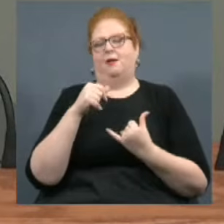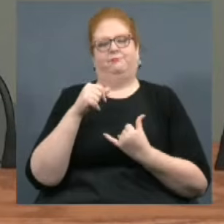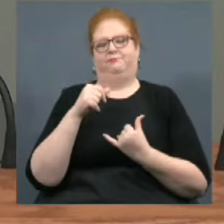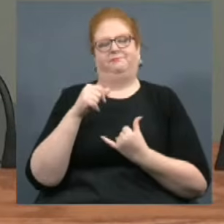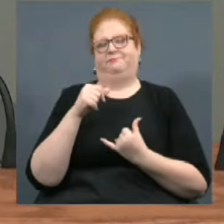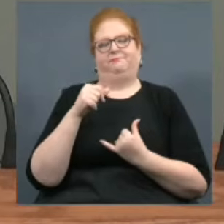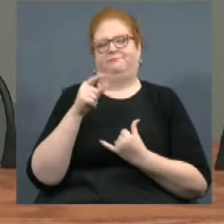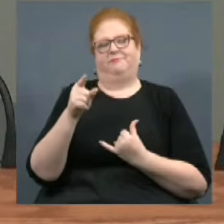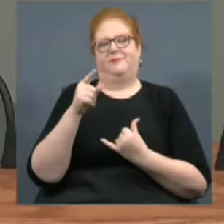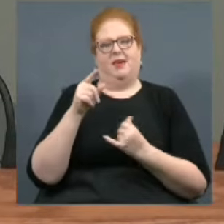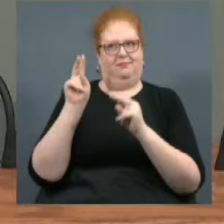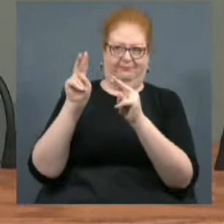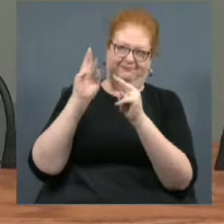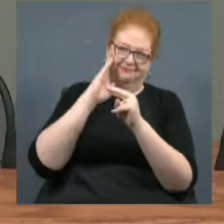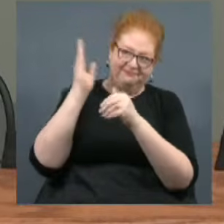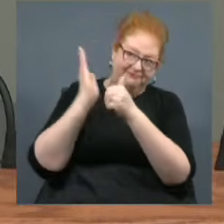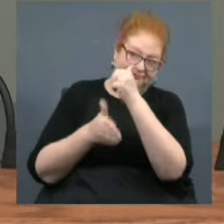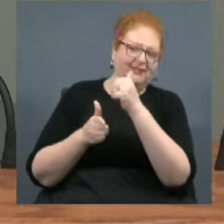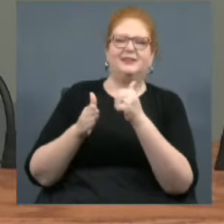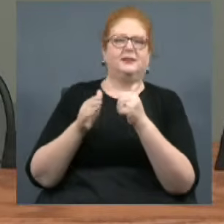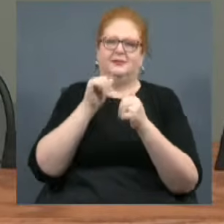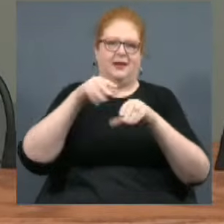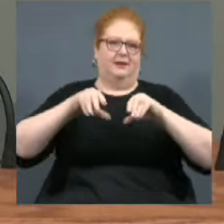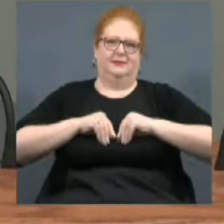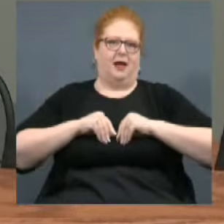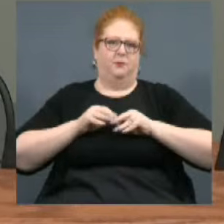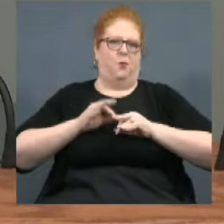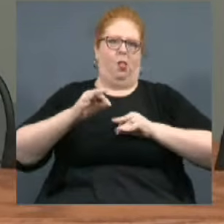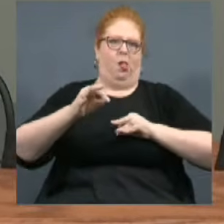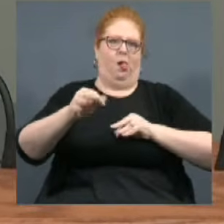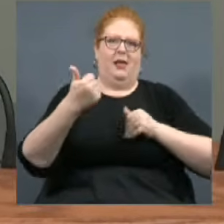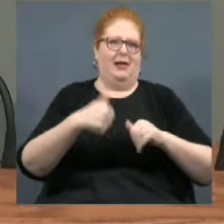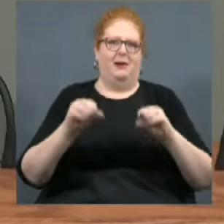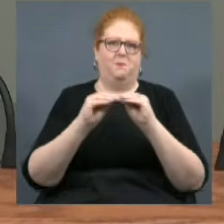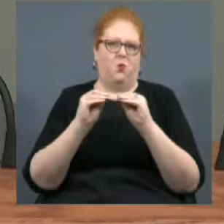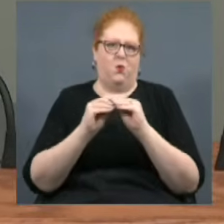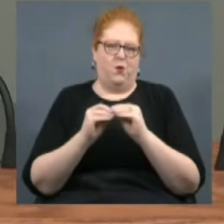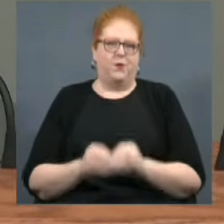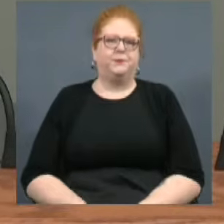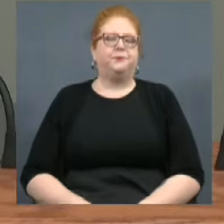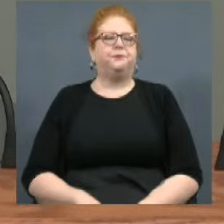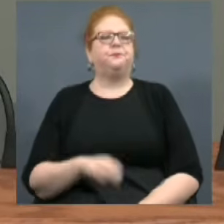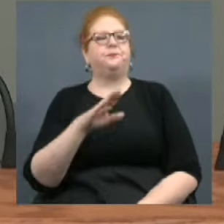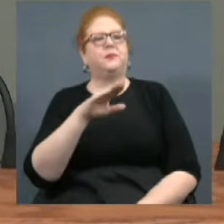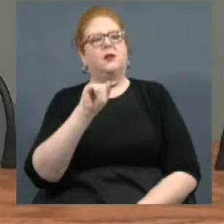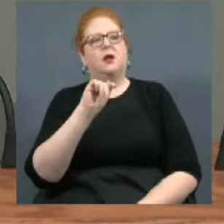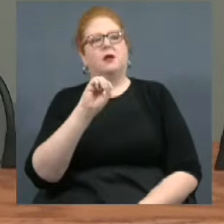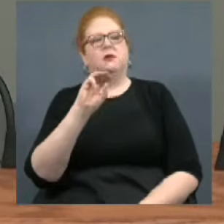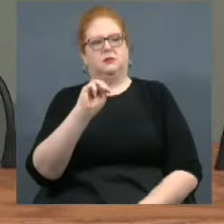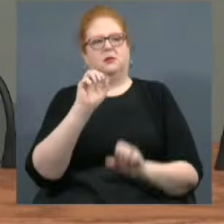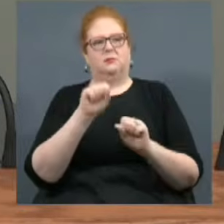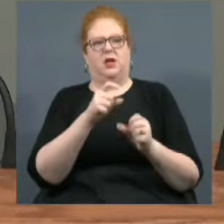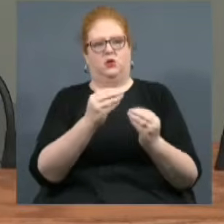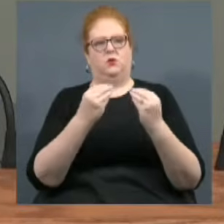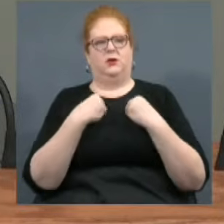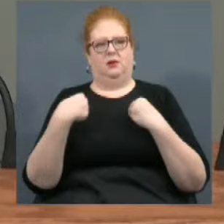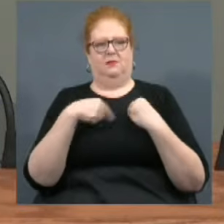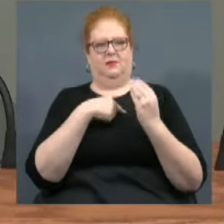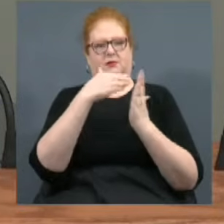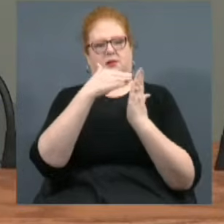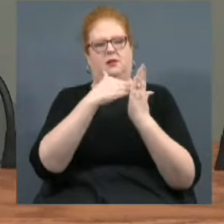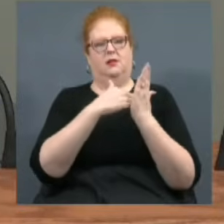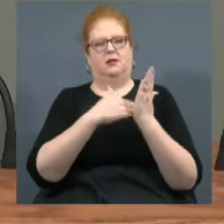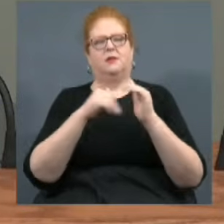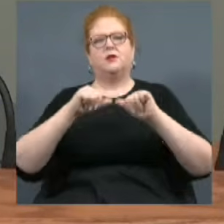Okay, this is kind of off topic, Tom, but would you give us a list of potential lawsuits